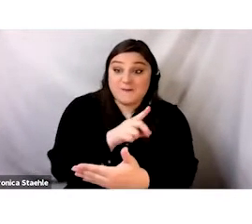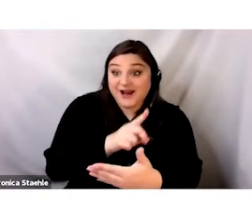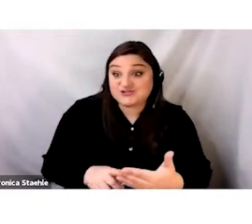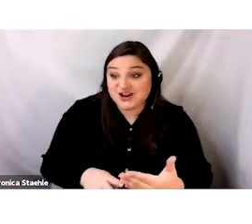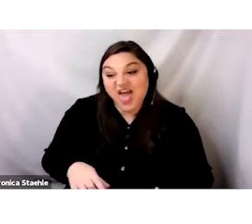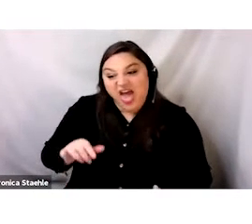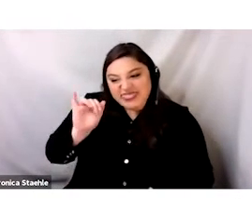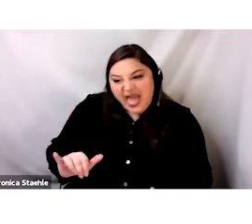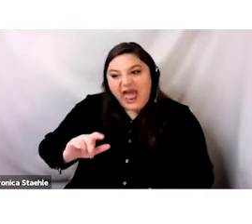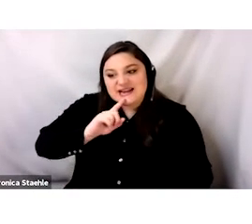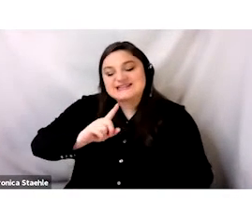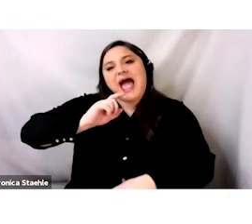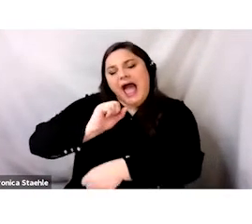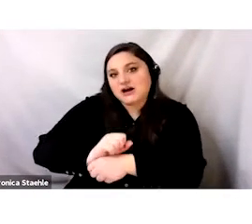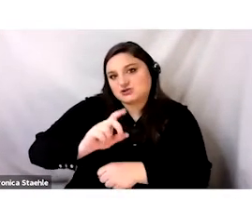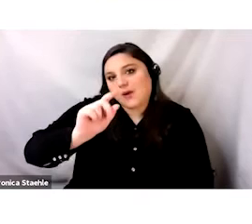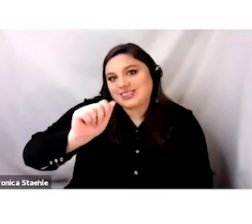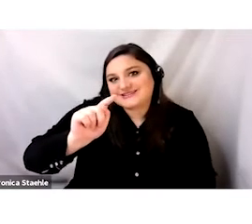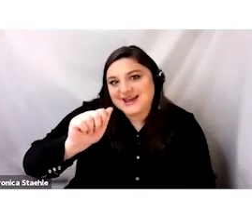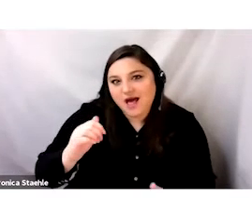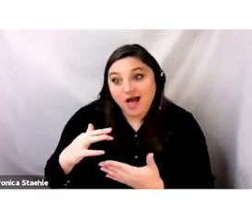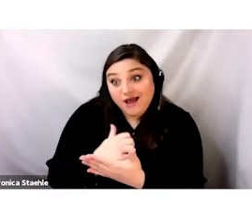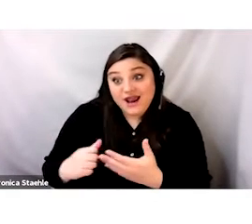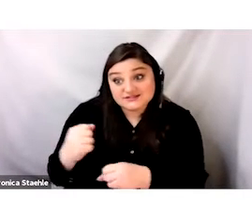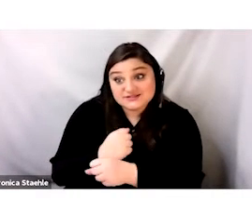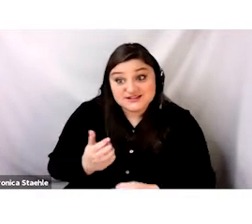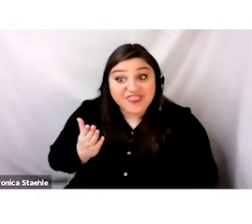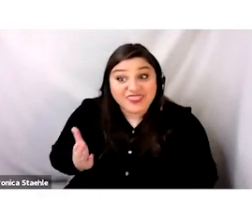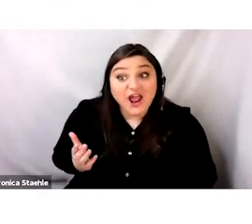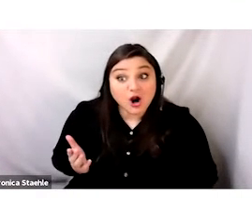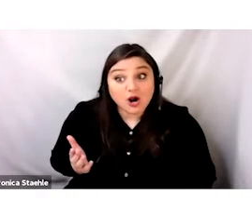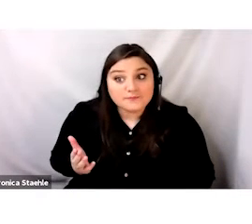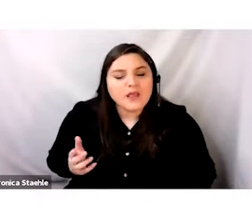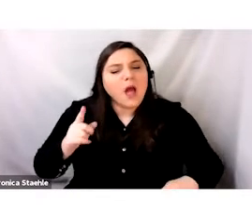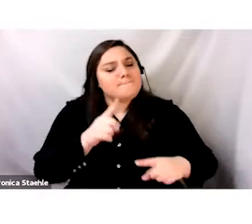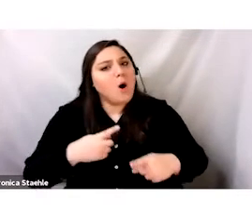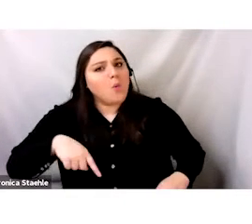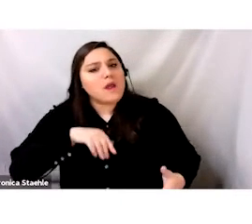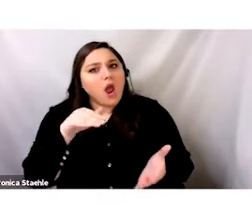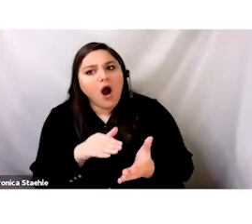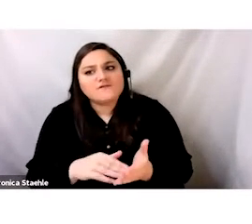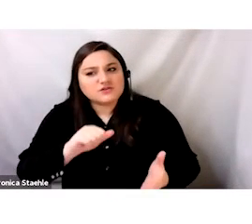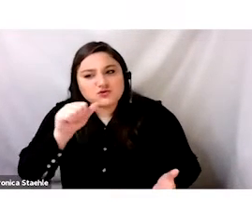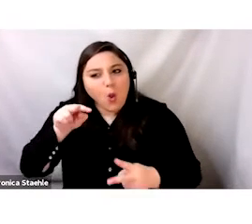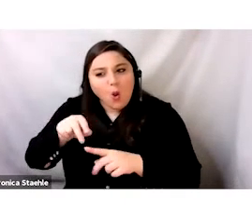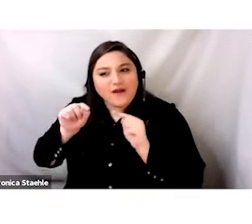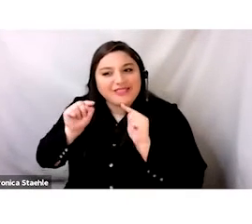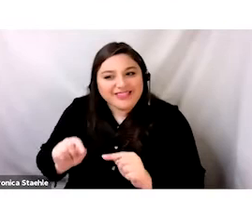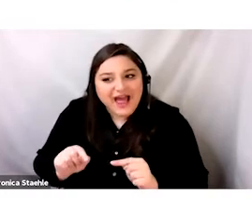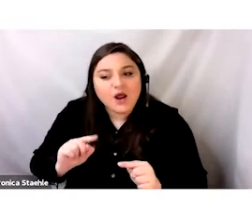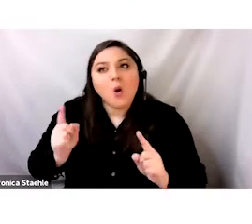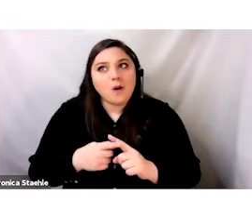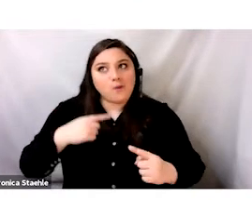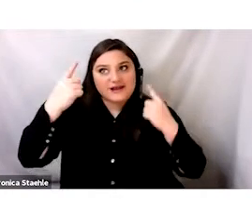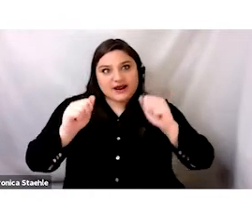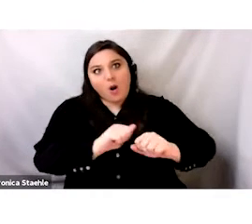data point that we should not have. And yet we unfortunately do when we look at all of the racial identities. And it's something